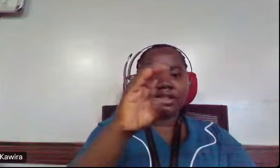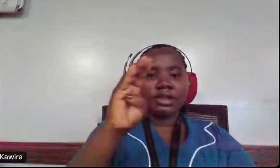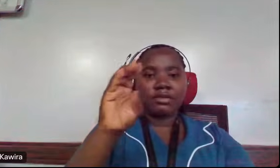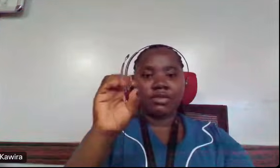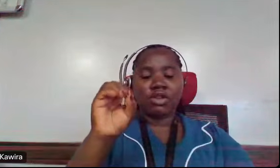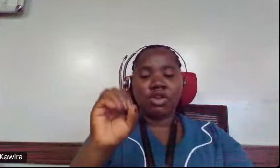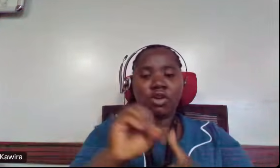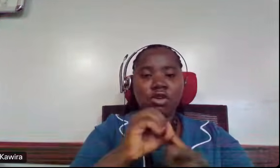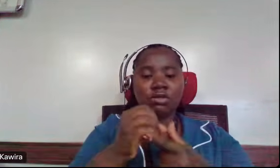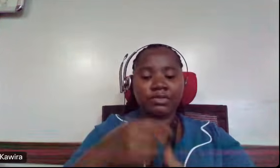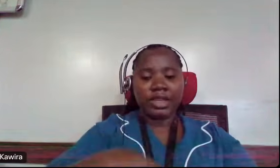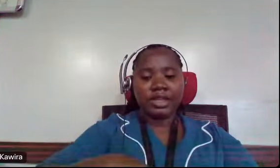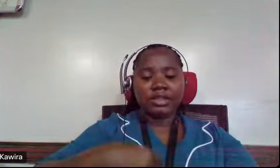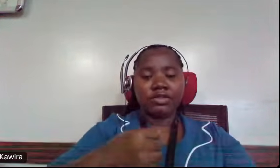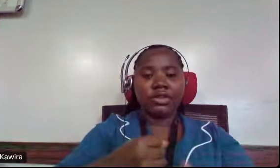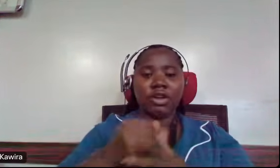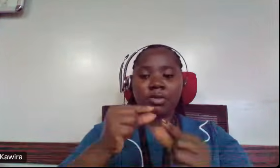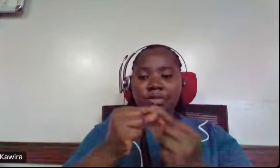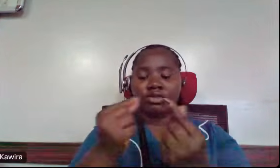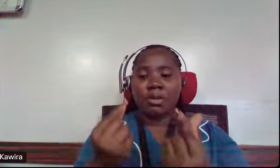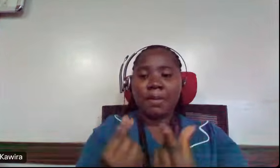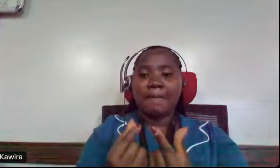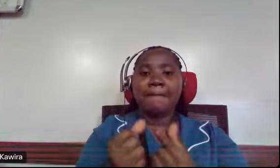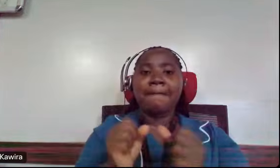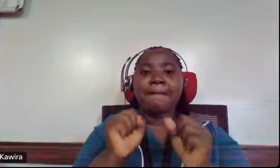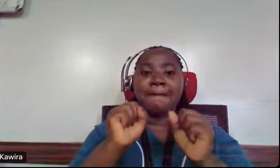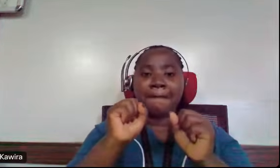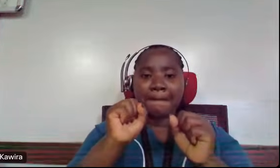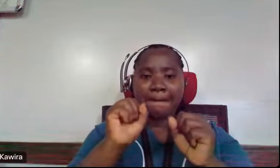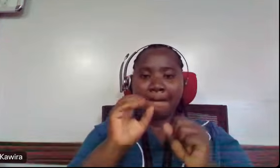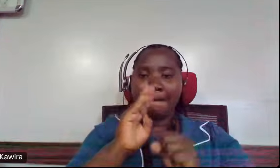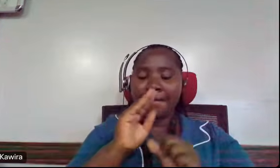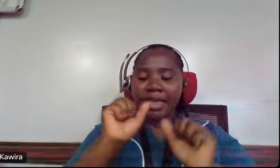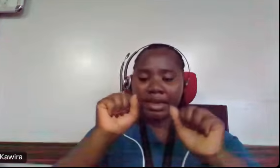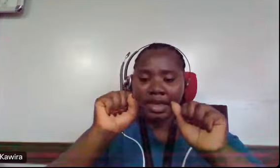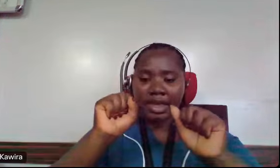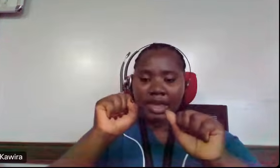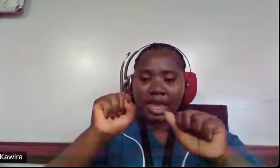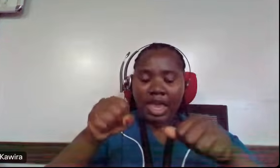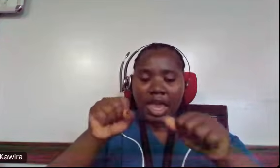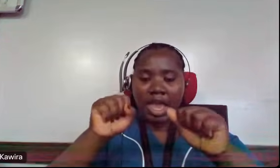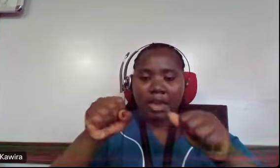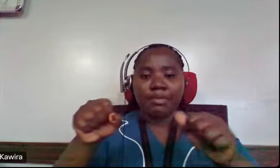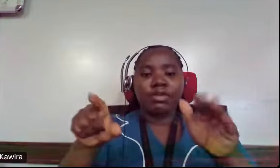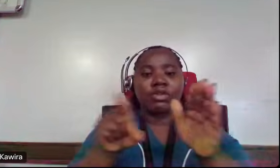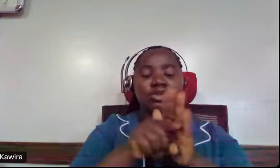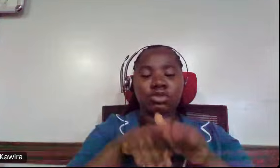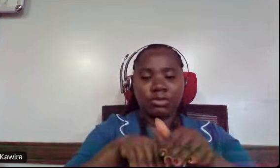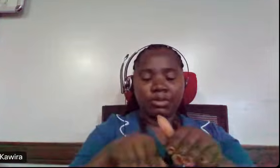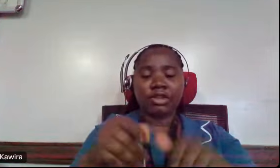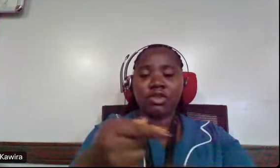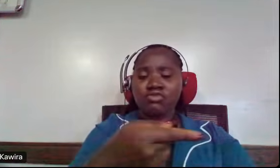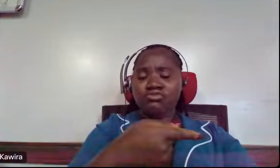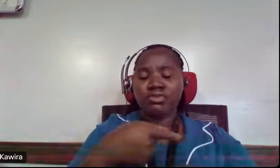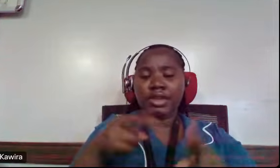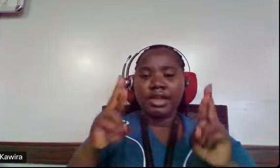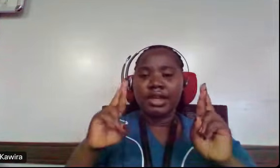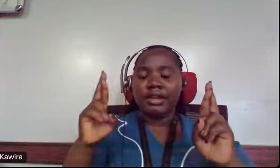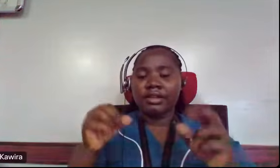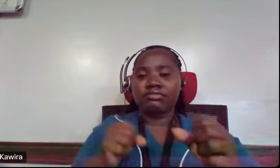self-help group, to be able to comply. So we are ready to support you